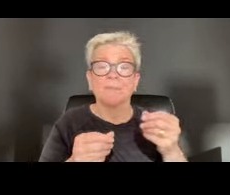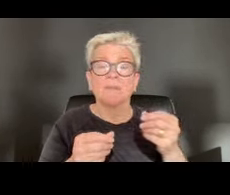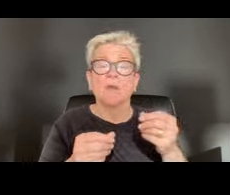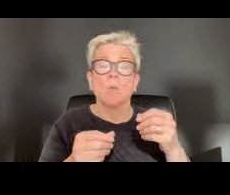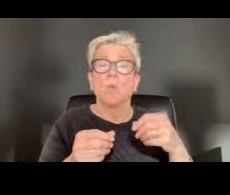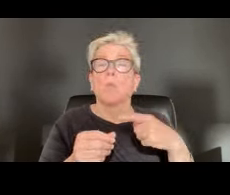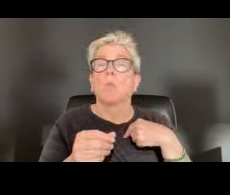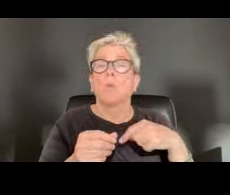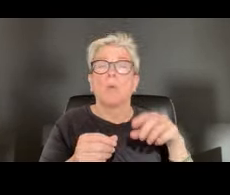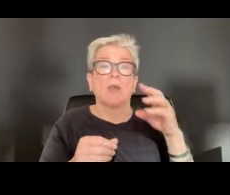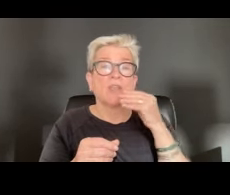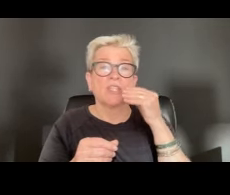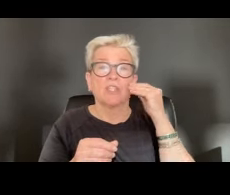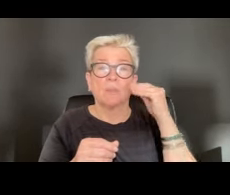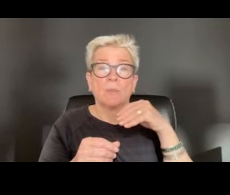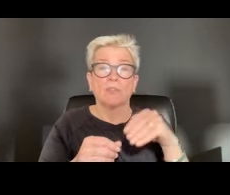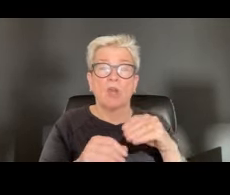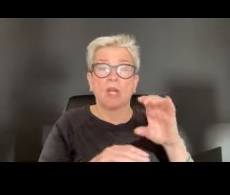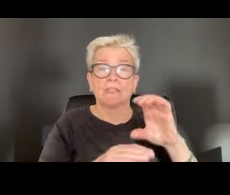stacked.